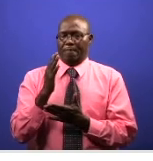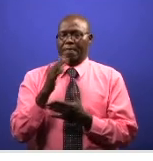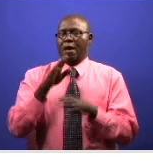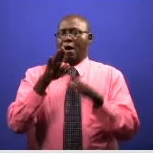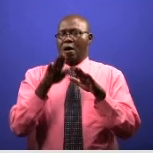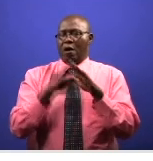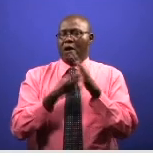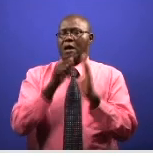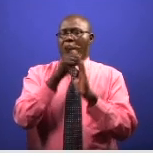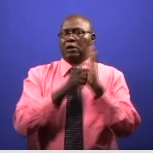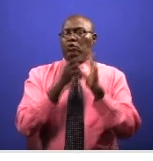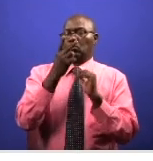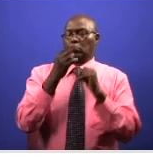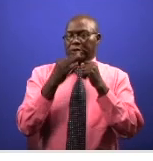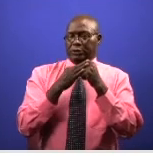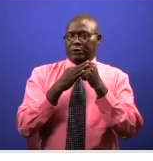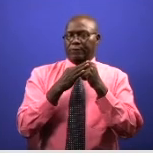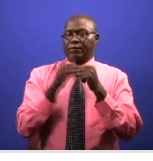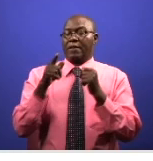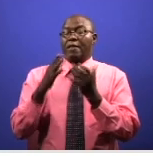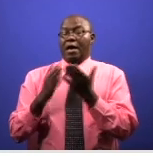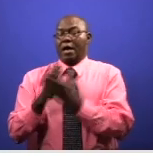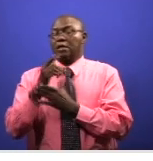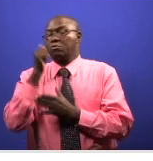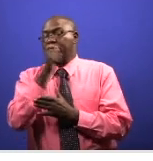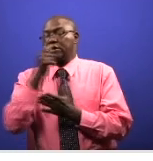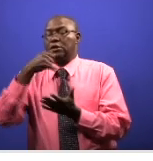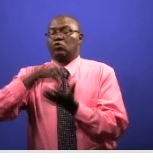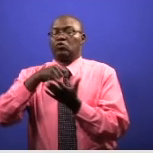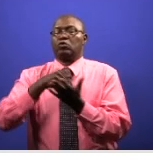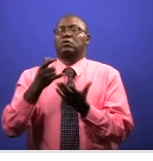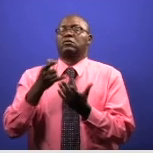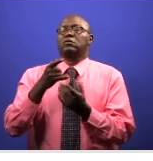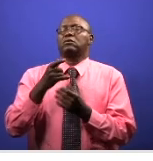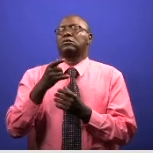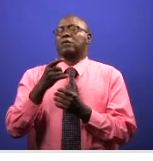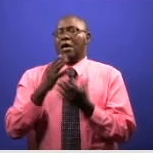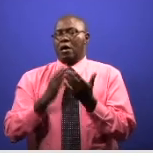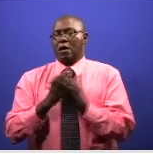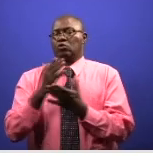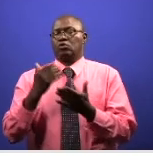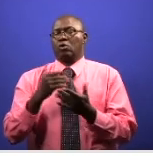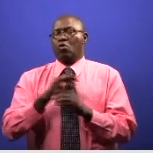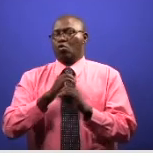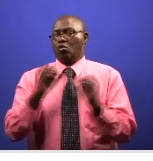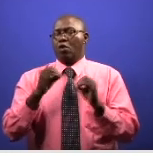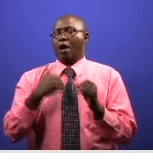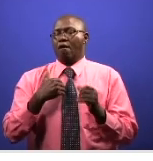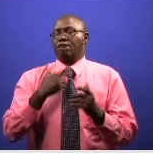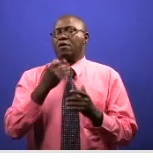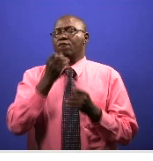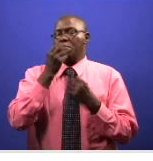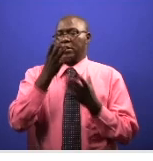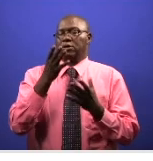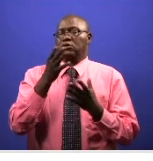Article 28, where the right to privacy includes the right not to have information relating to the person's